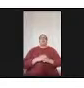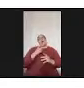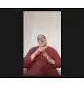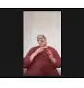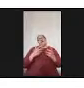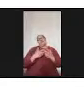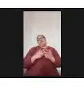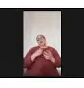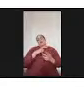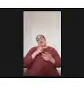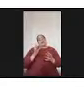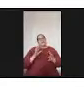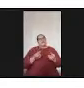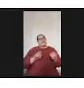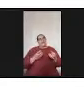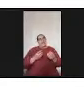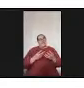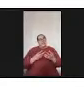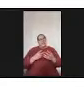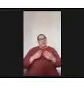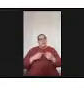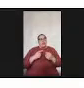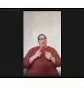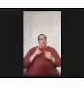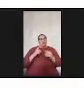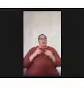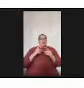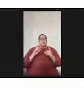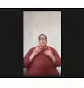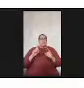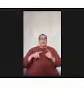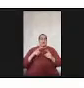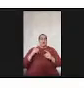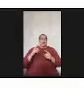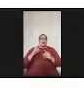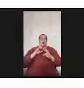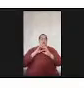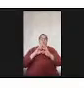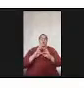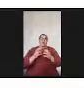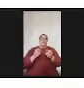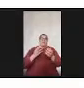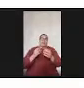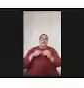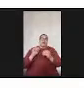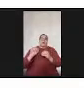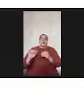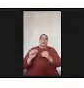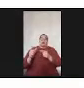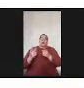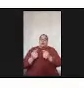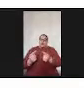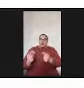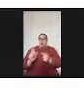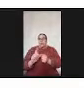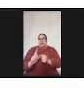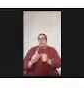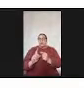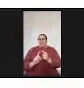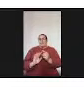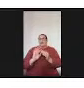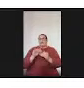it's a feedback, consolidation, presentation, report, feedback, consolidation, and then the